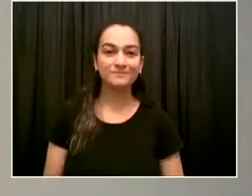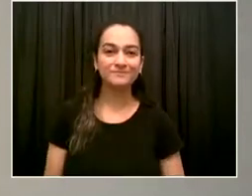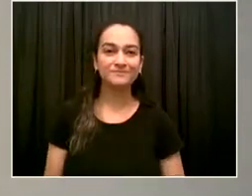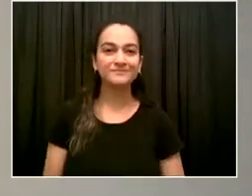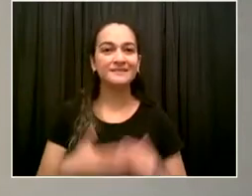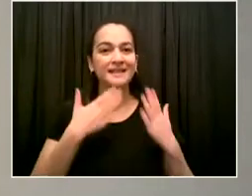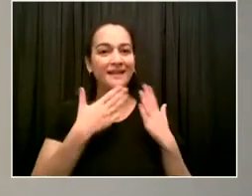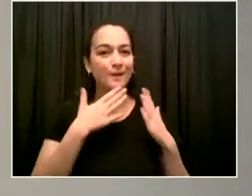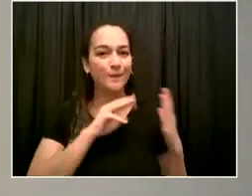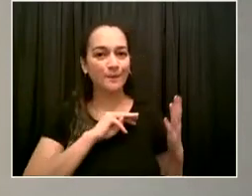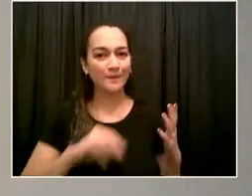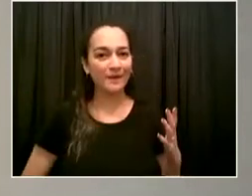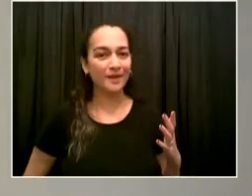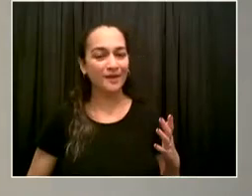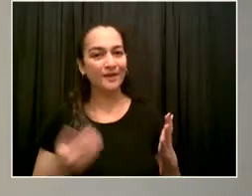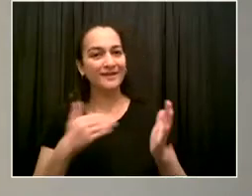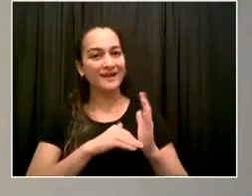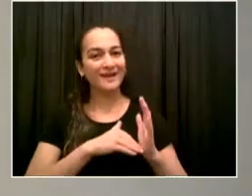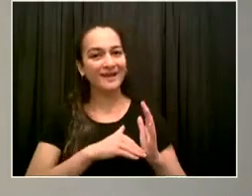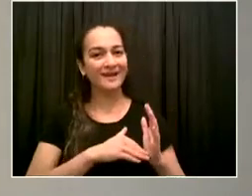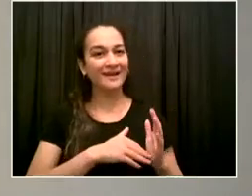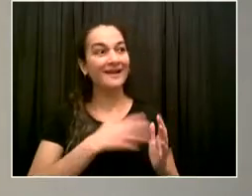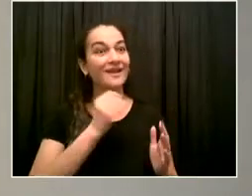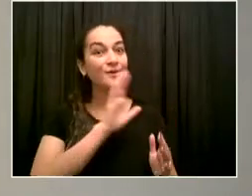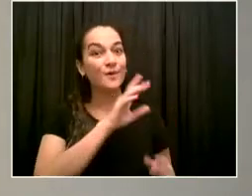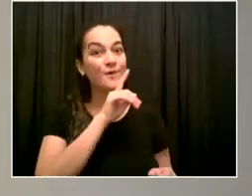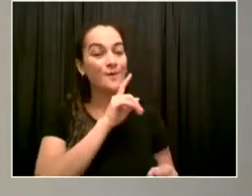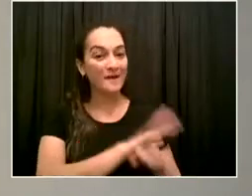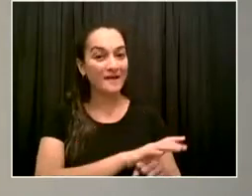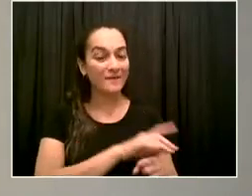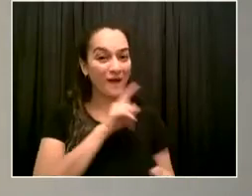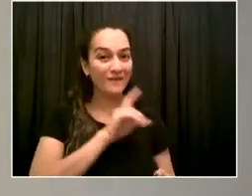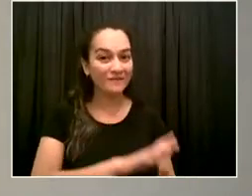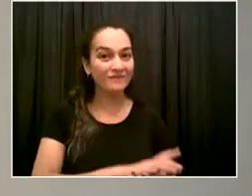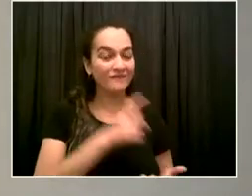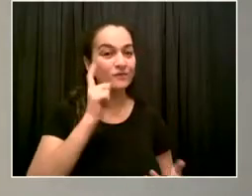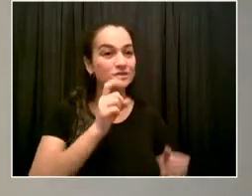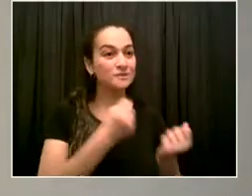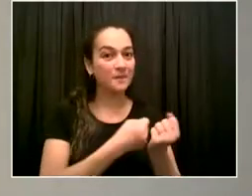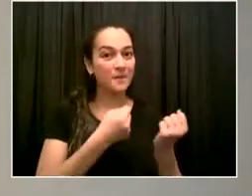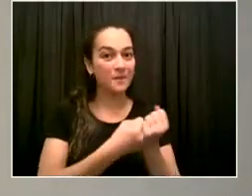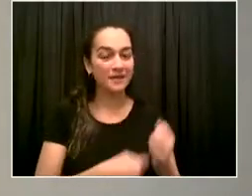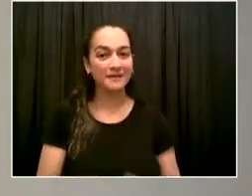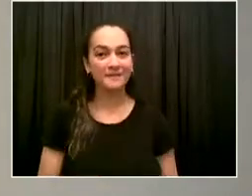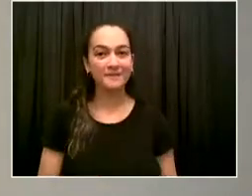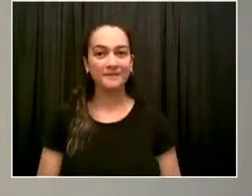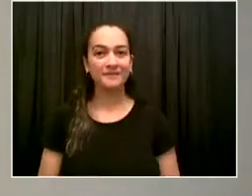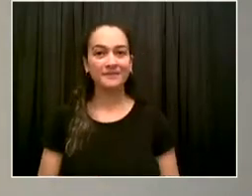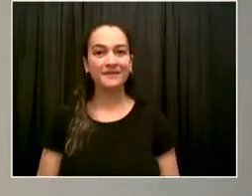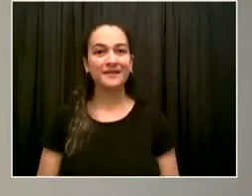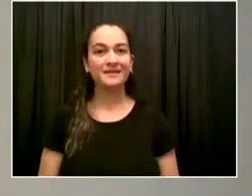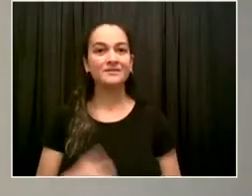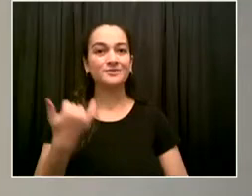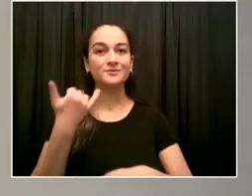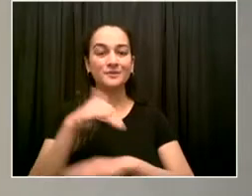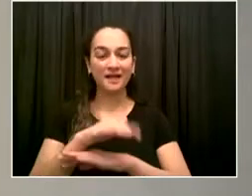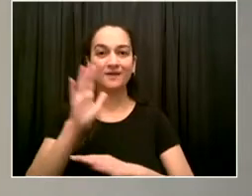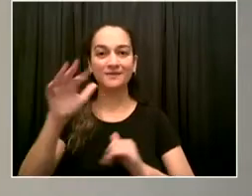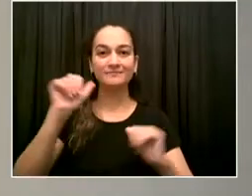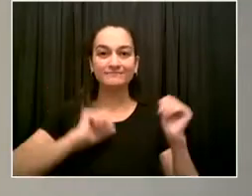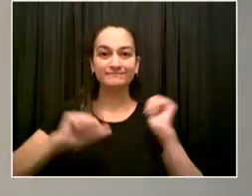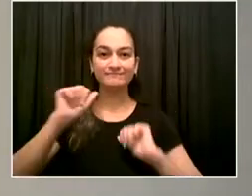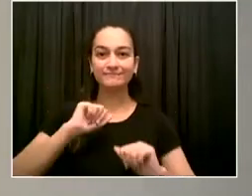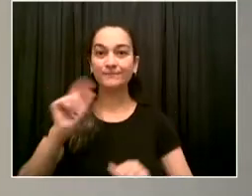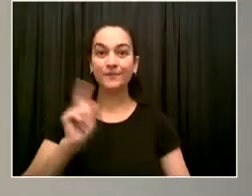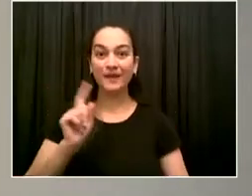enthusiasm on the show. Again, it premieres tonight on Comedy Central at 10 p.m. and shows every Wednesday. And it's a